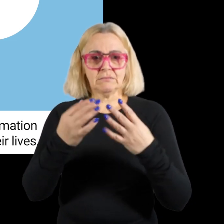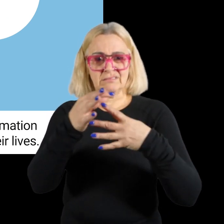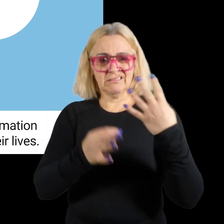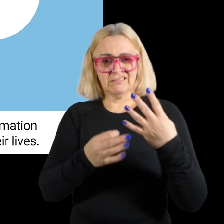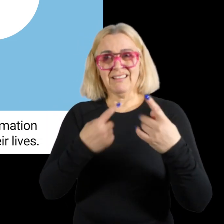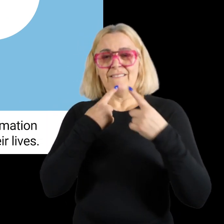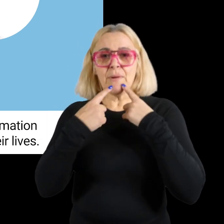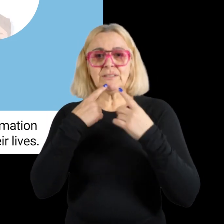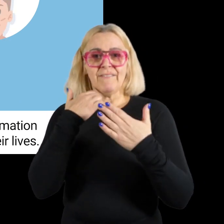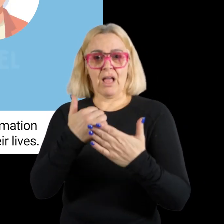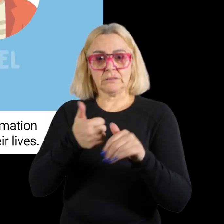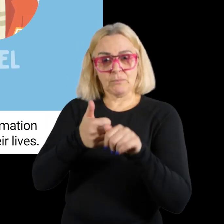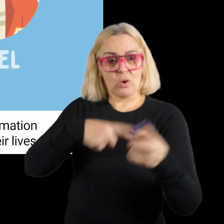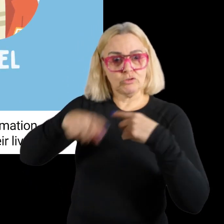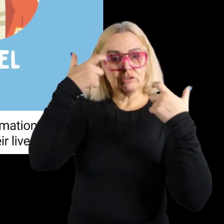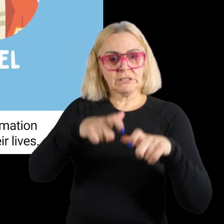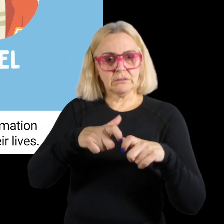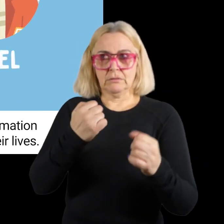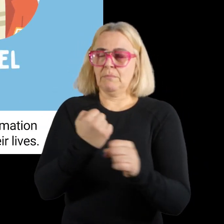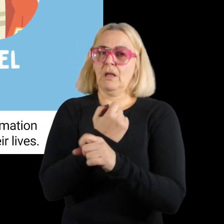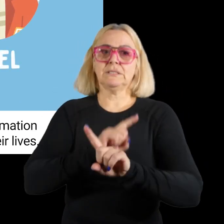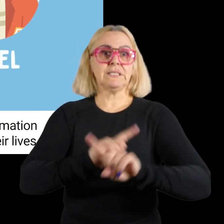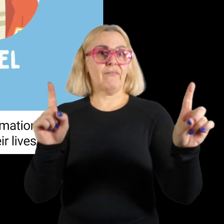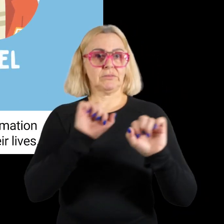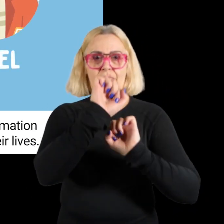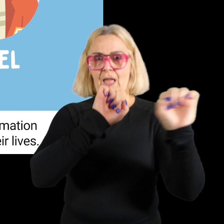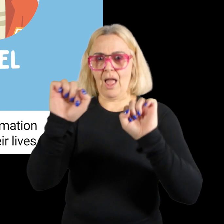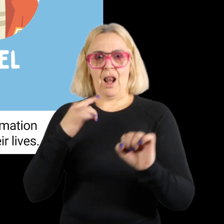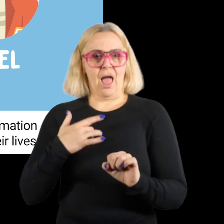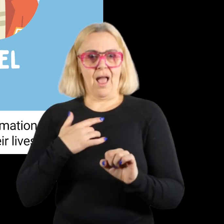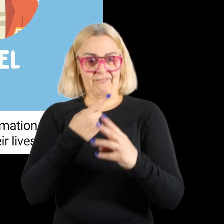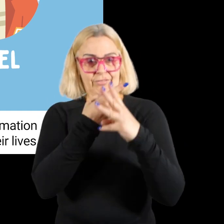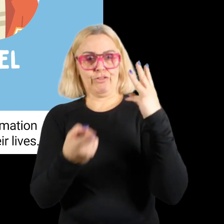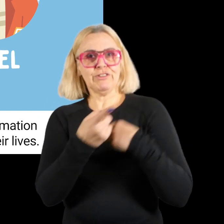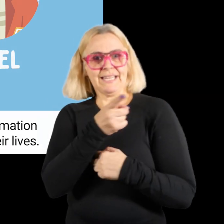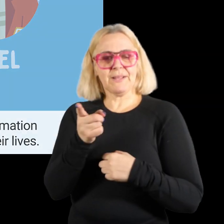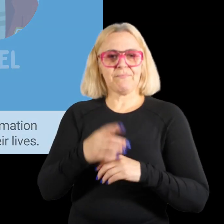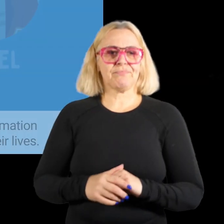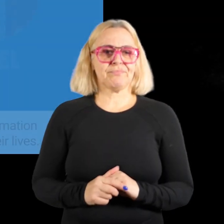studies highlighting how information and advice supports residents and makes a difference to their lives.